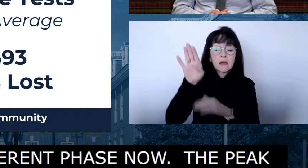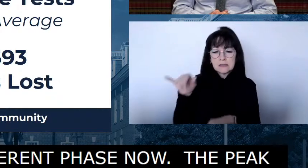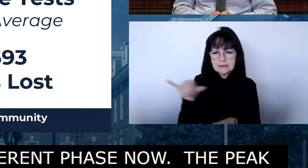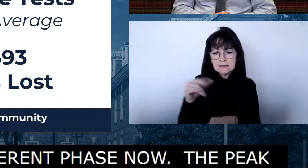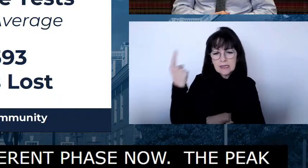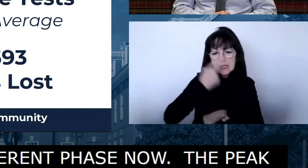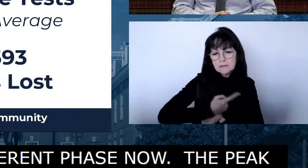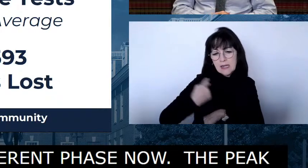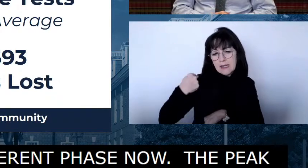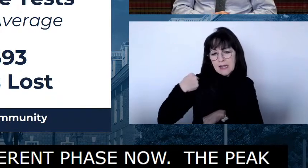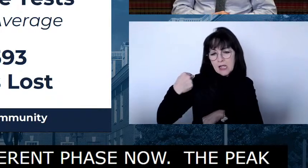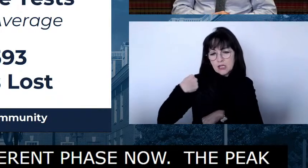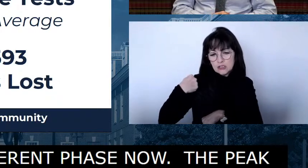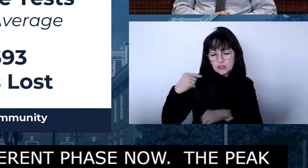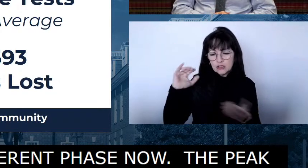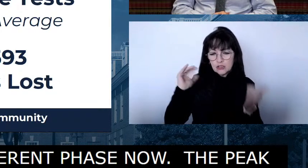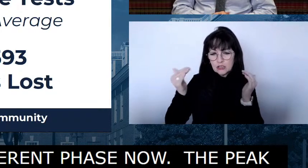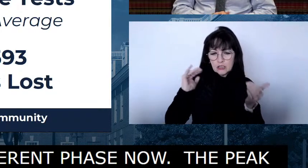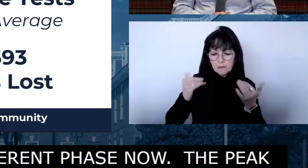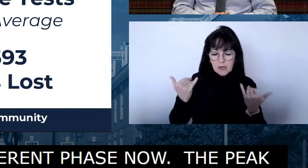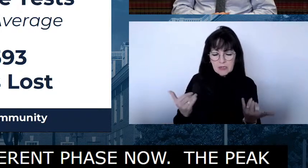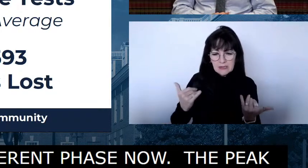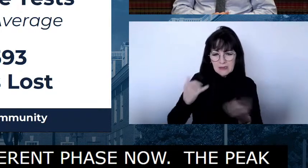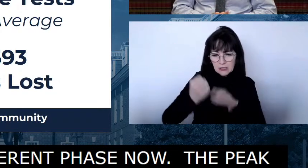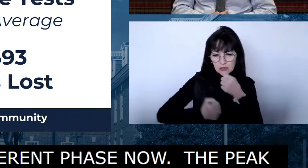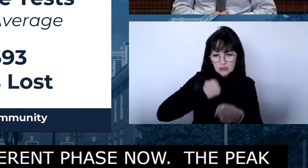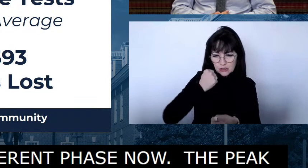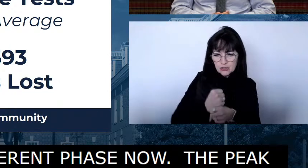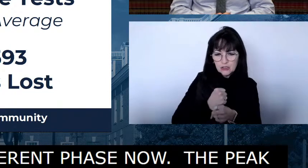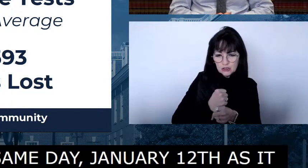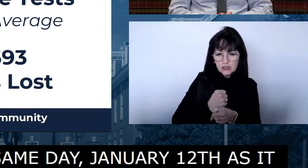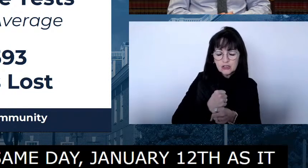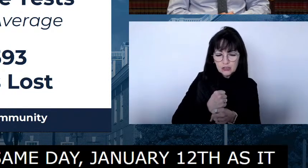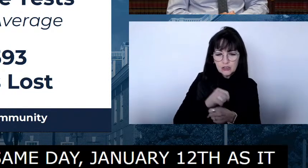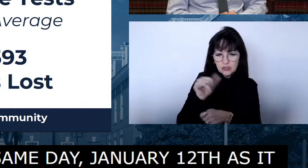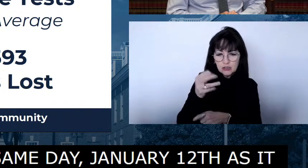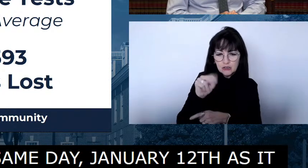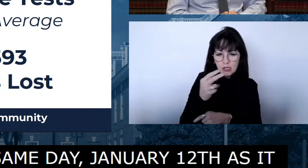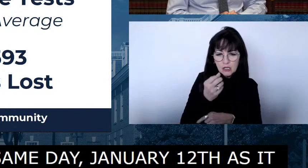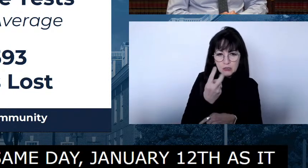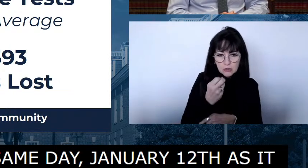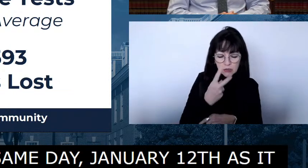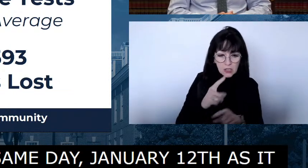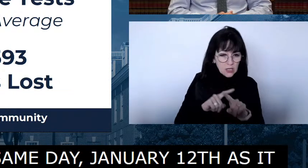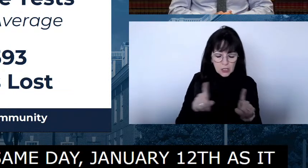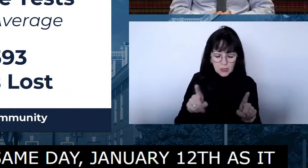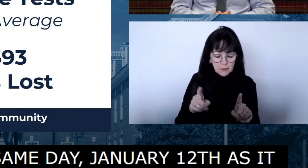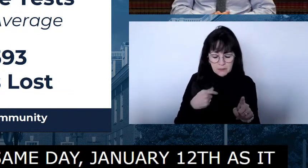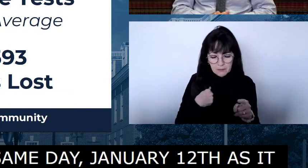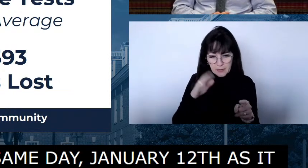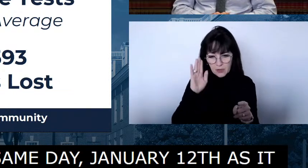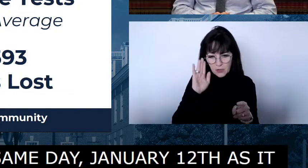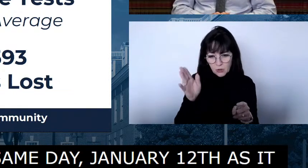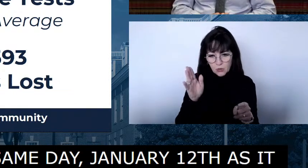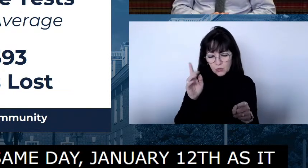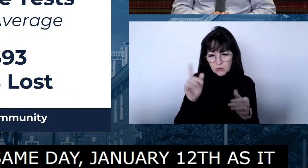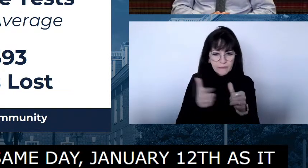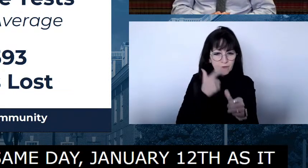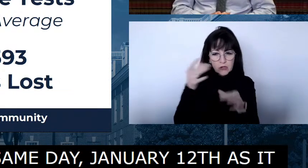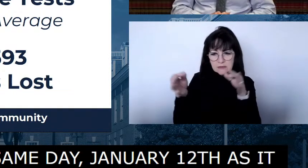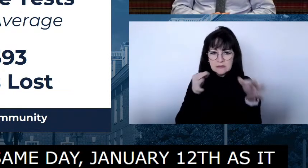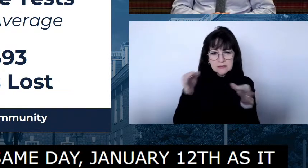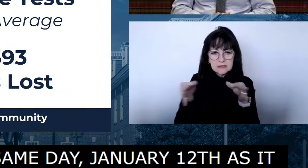year for hospitalizations. But here first, the new cases on a 7-day moving average down